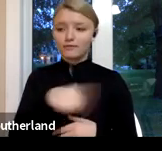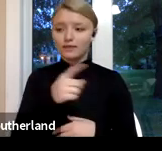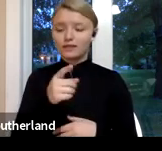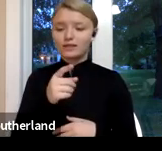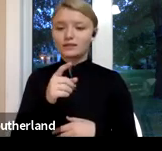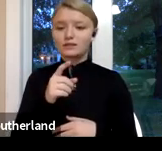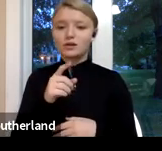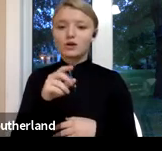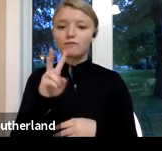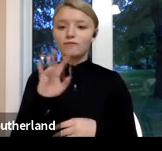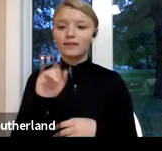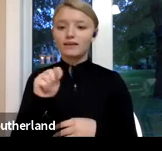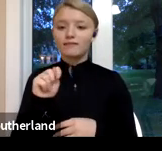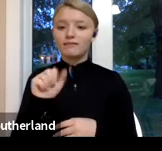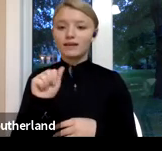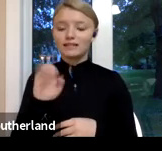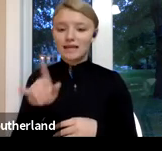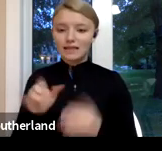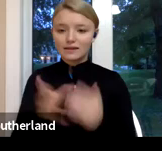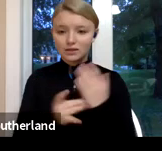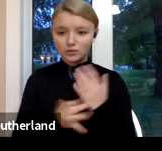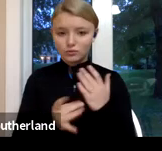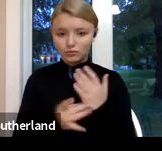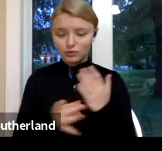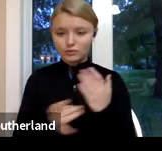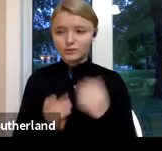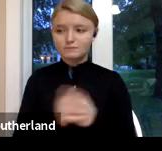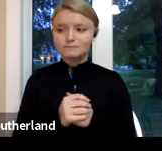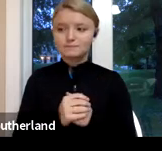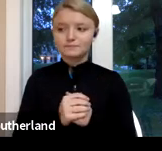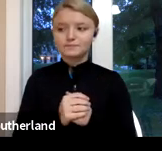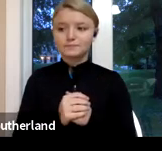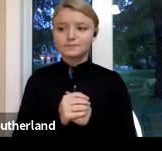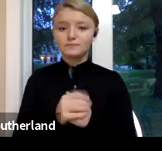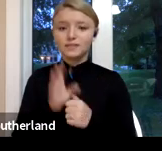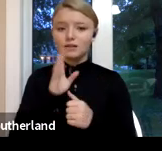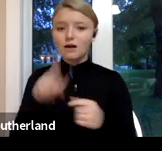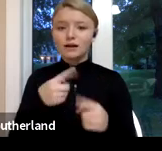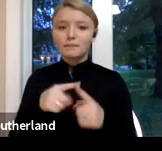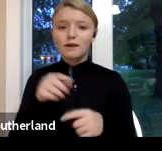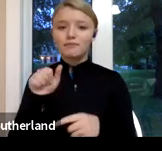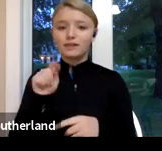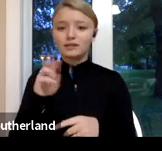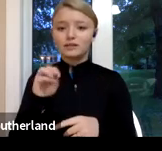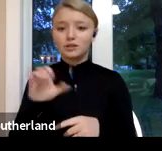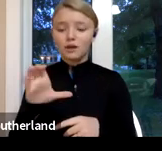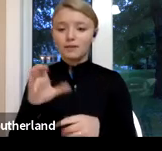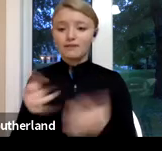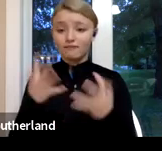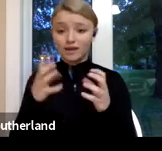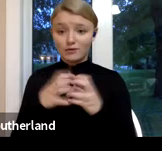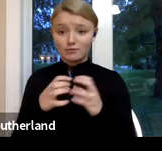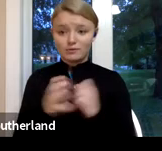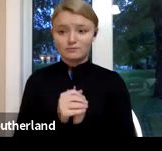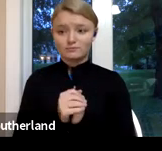the, or oils are the vitality oils. Let's talk about the Atomic Fireball. It's 1 ounce